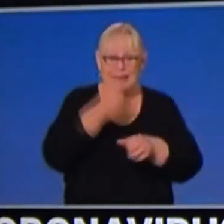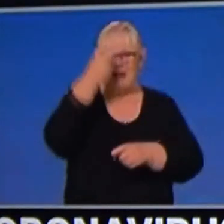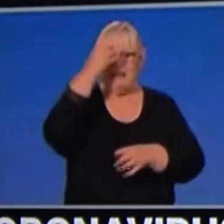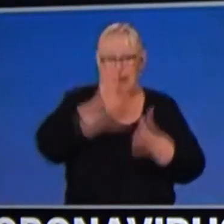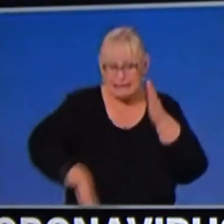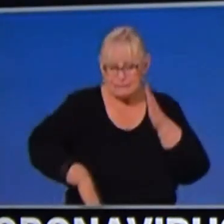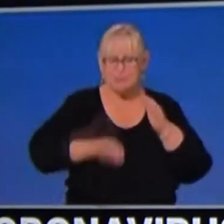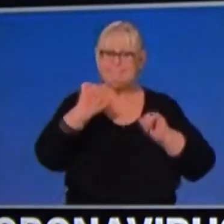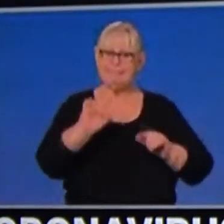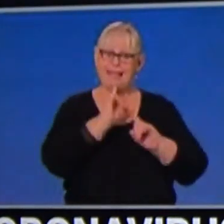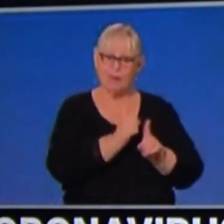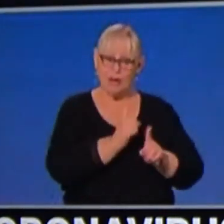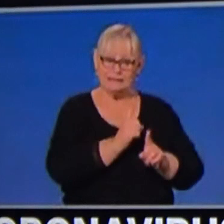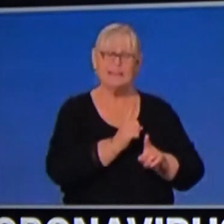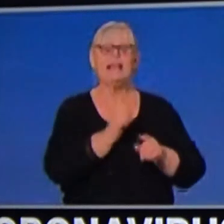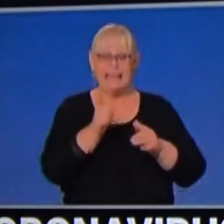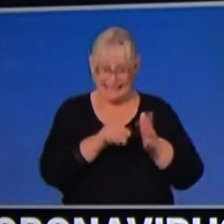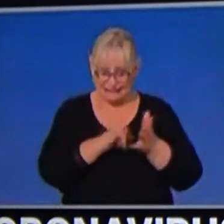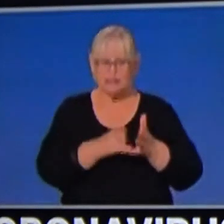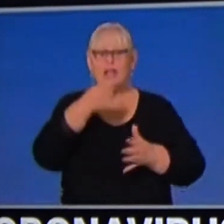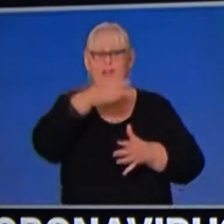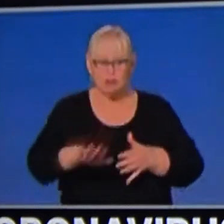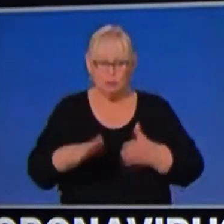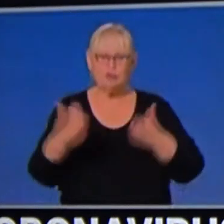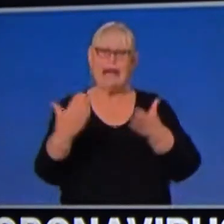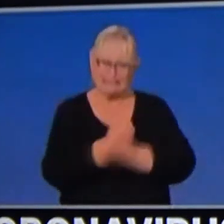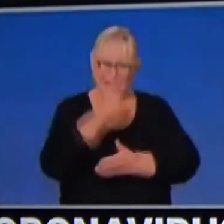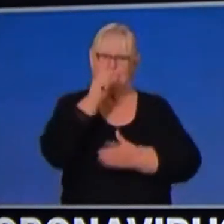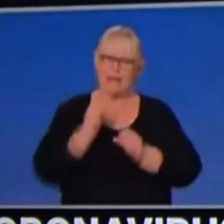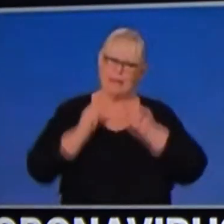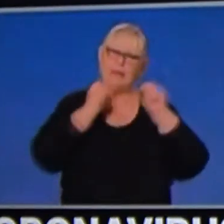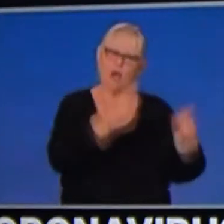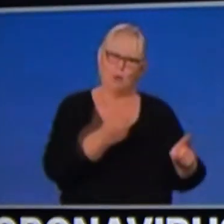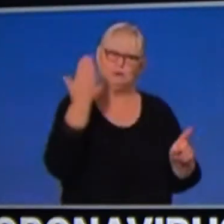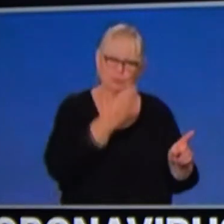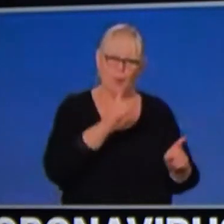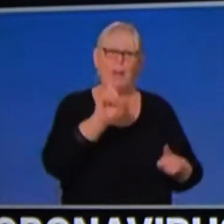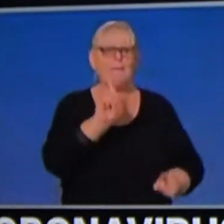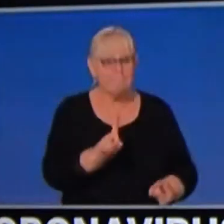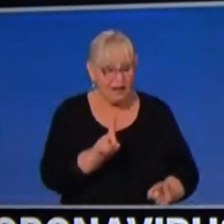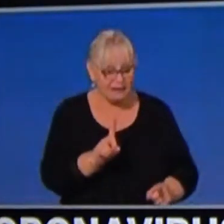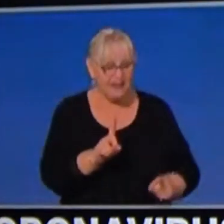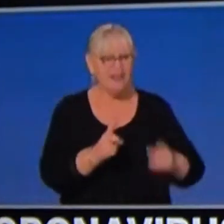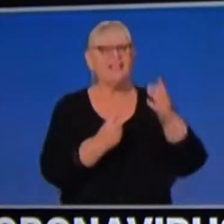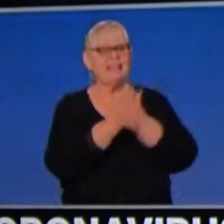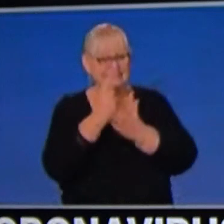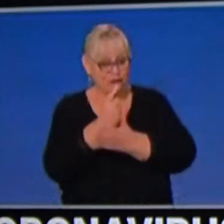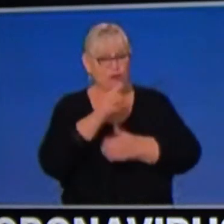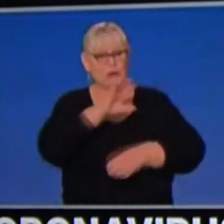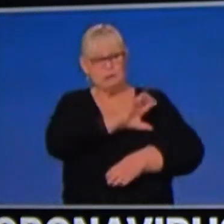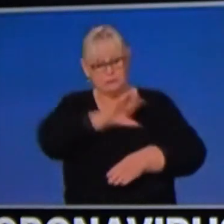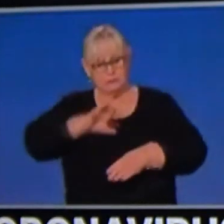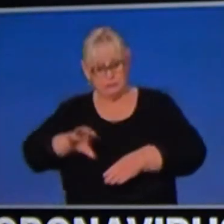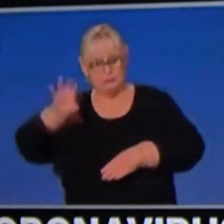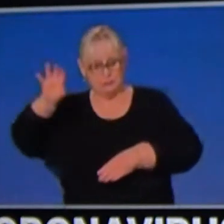expert advice is children are safe to go to school, but there are issues within each state about